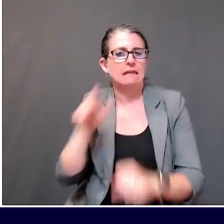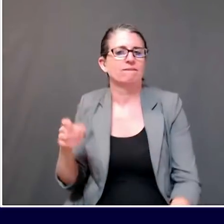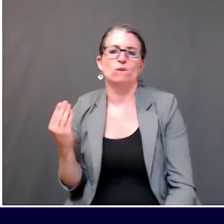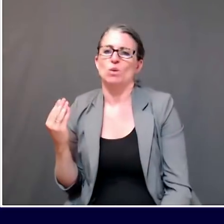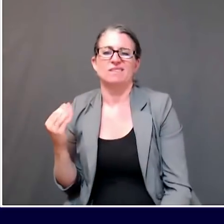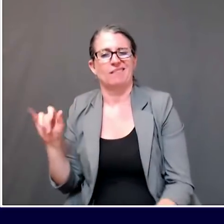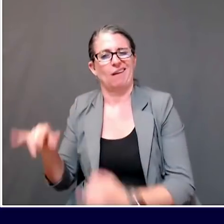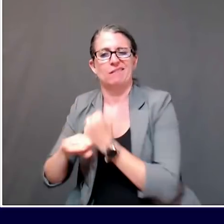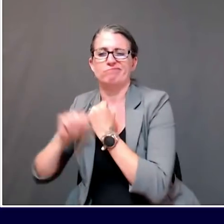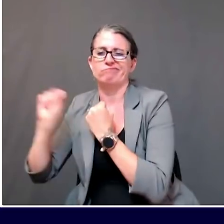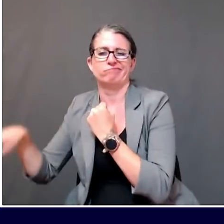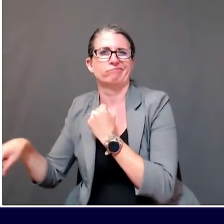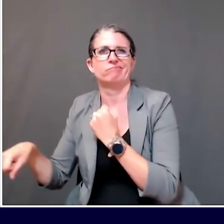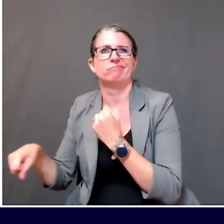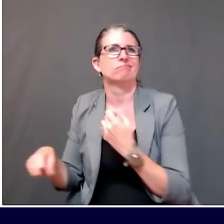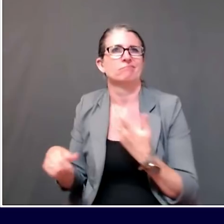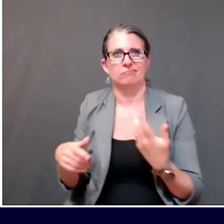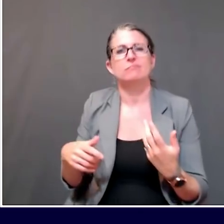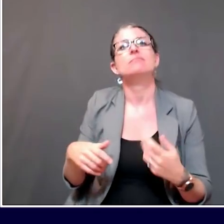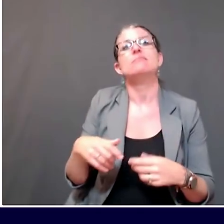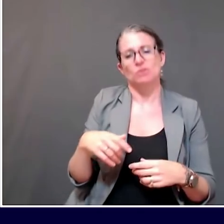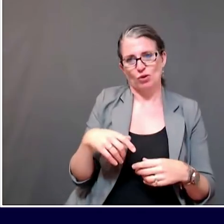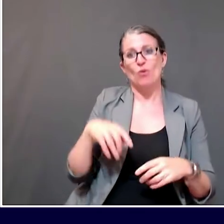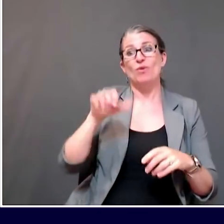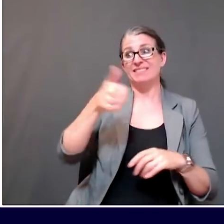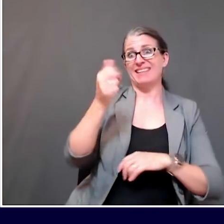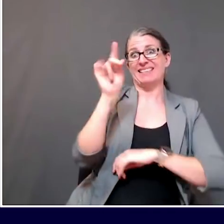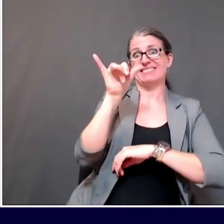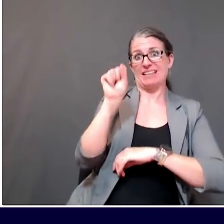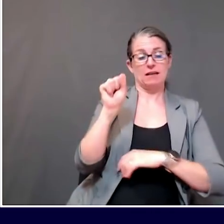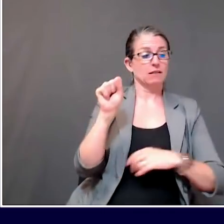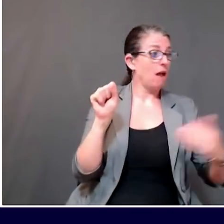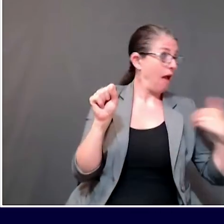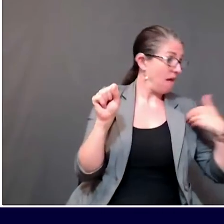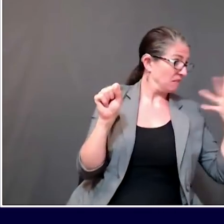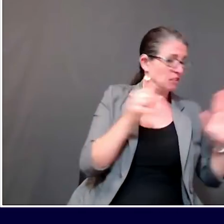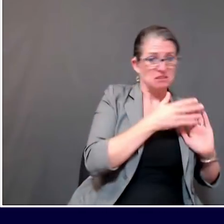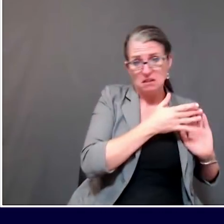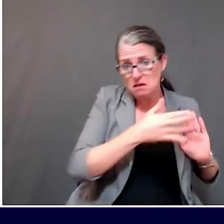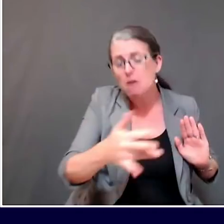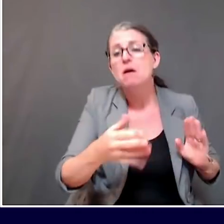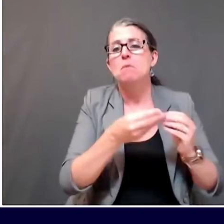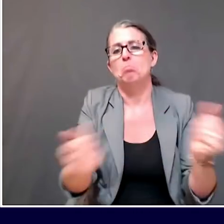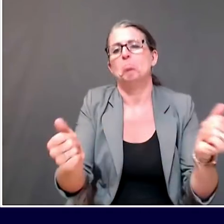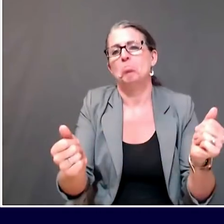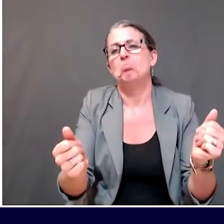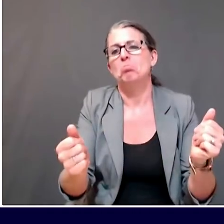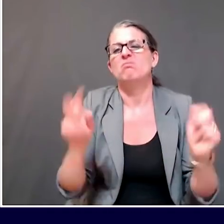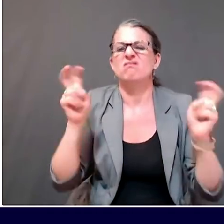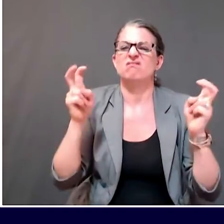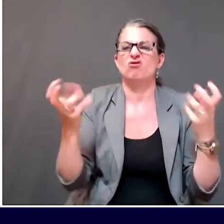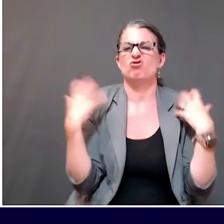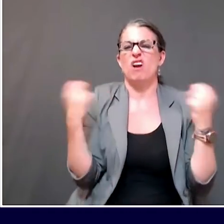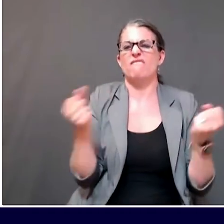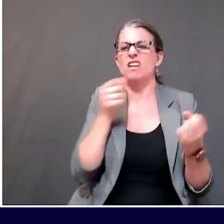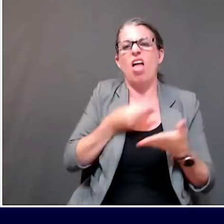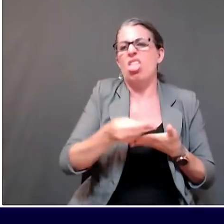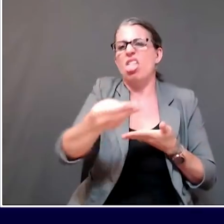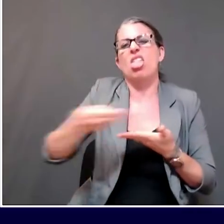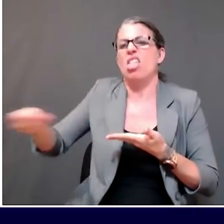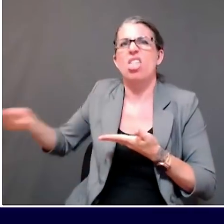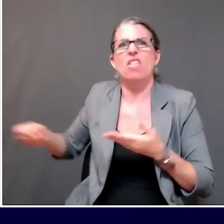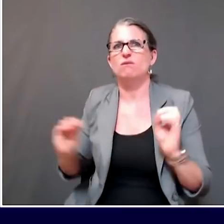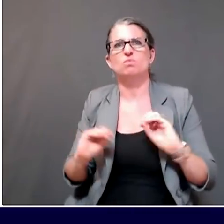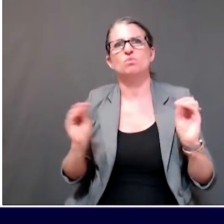be recovered. So that's one significant change. Maine CDC is in the process of operationalizing that with